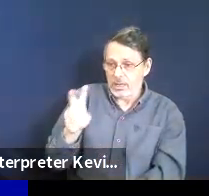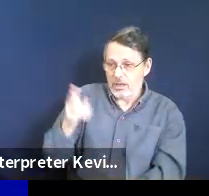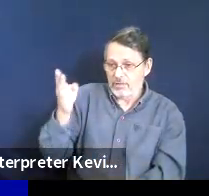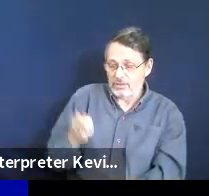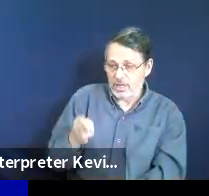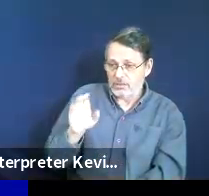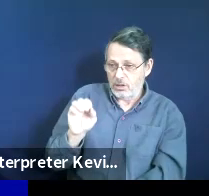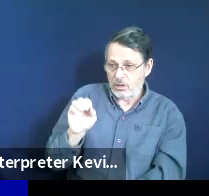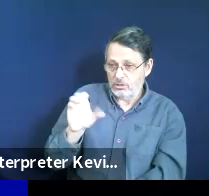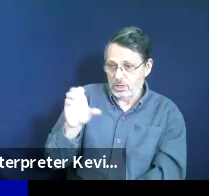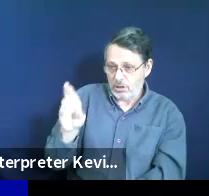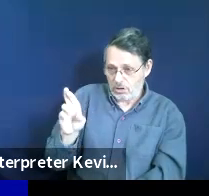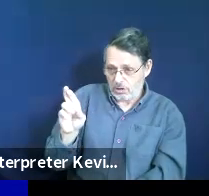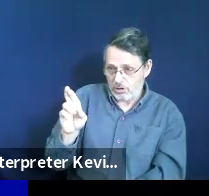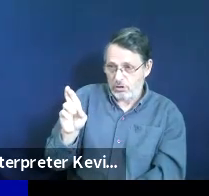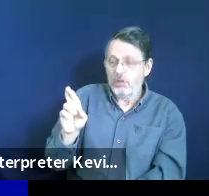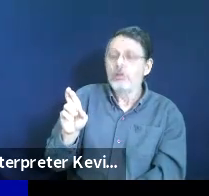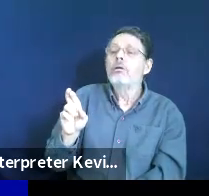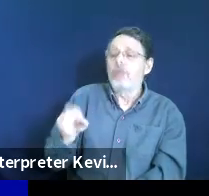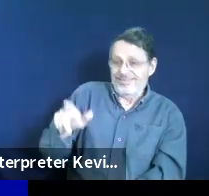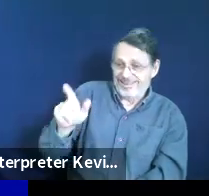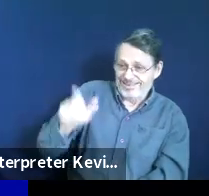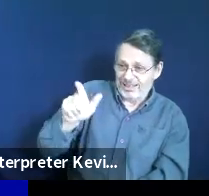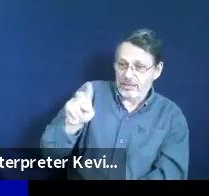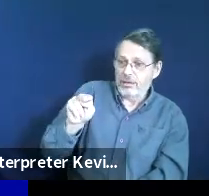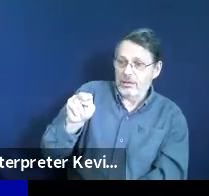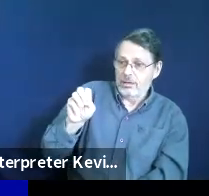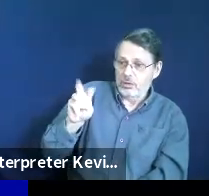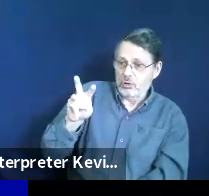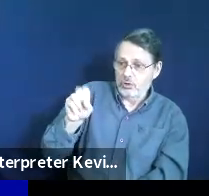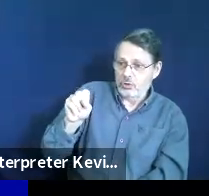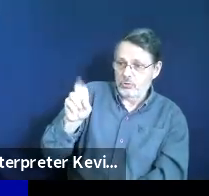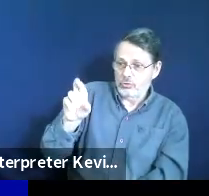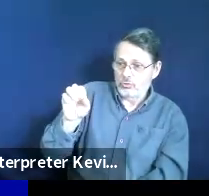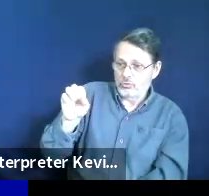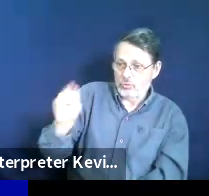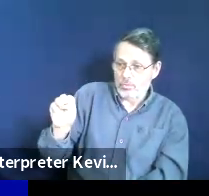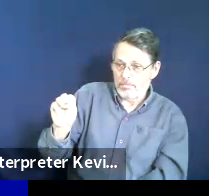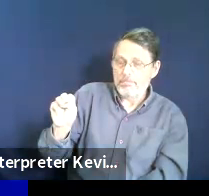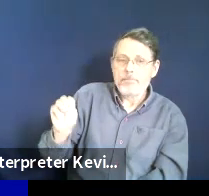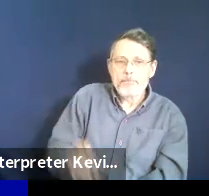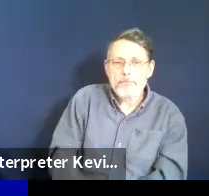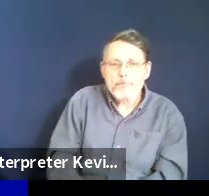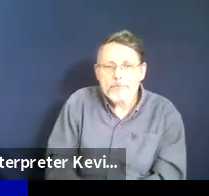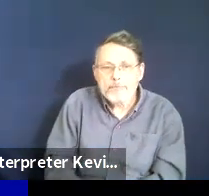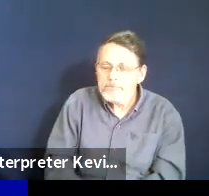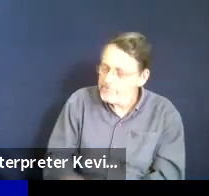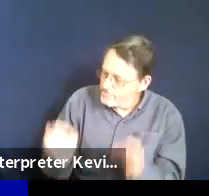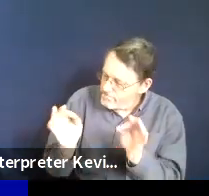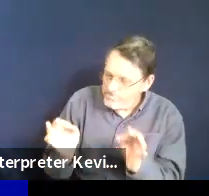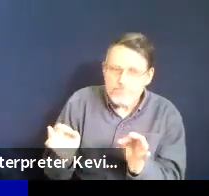hhs.gov/OCR, and then you want to click on newsroom. Okay, great, thank